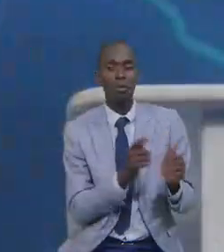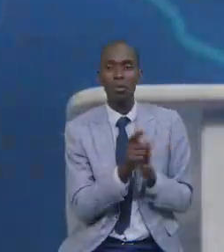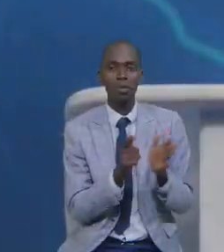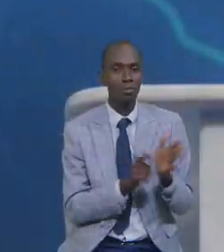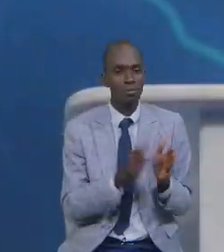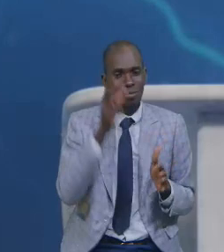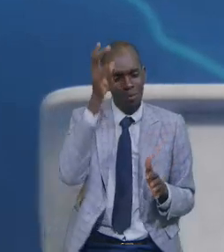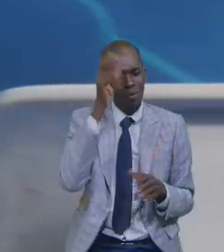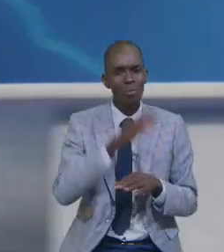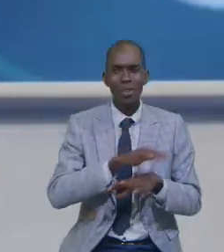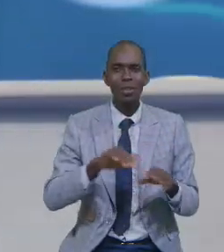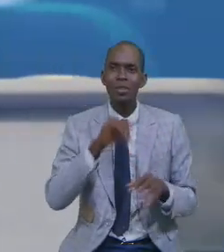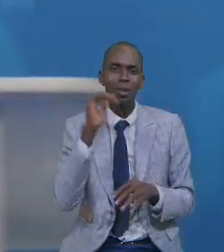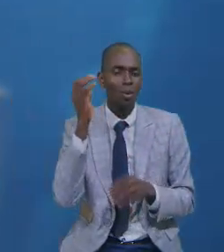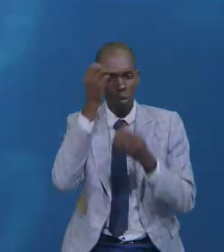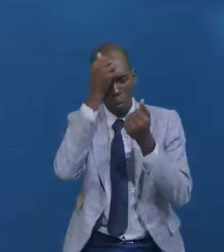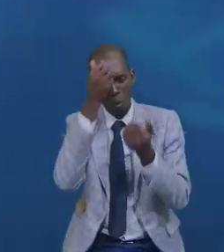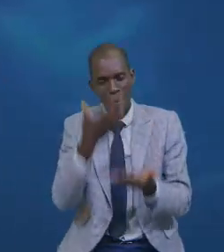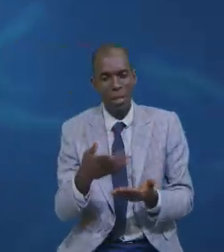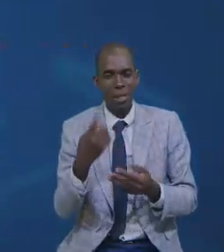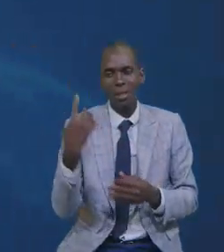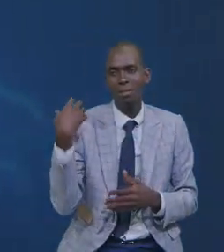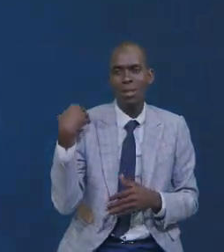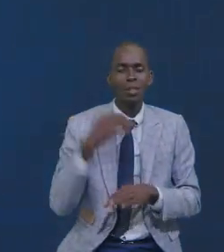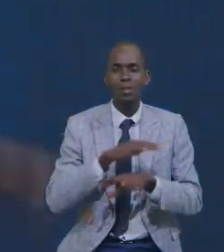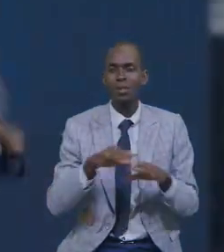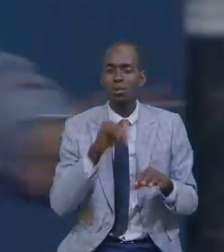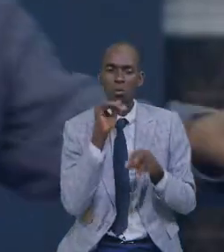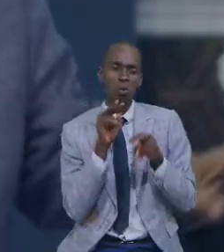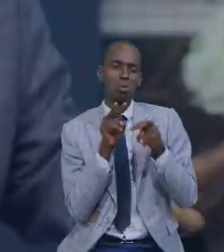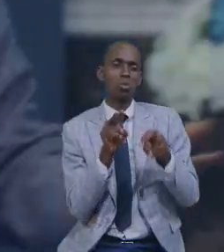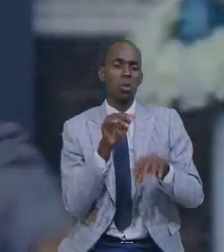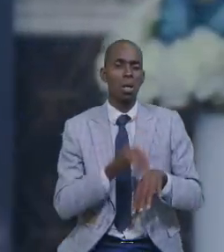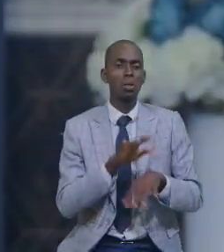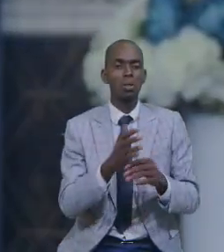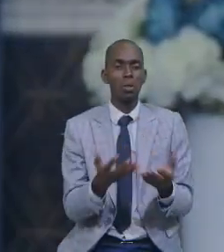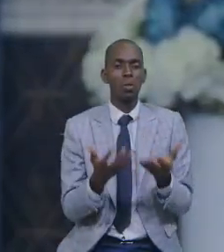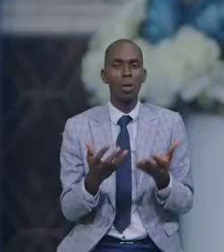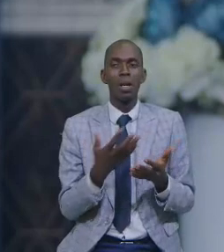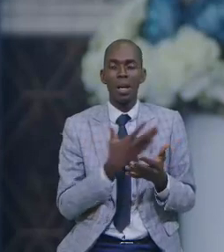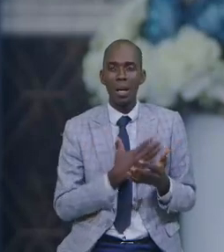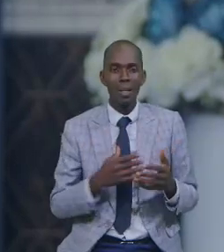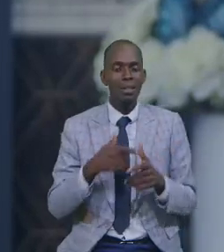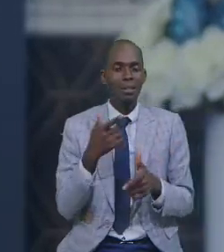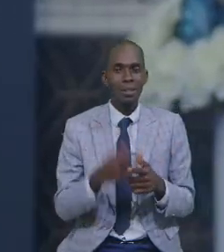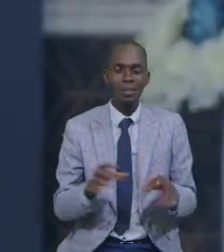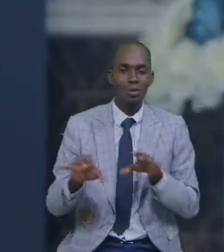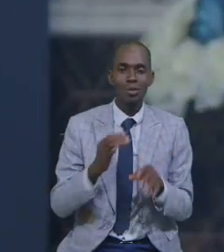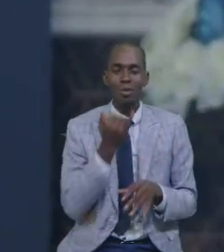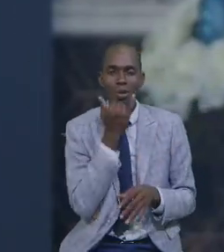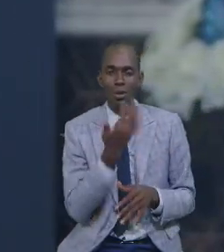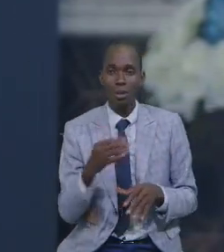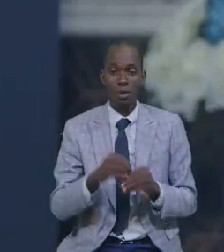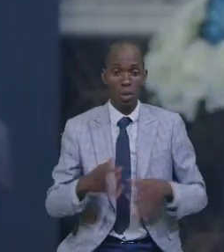listen to the master. And he doesn't look at your desire, and then he plays foul in your life. We'll stop